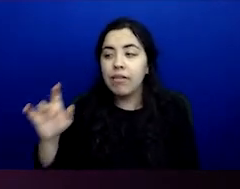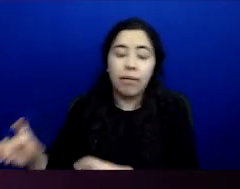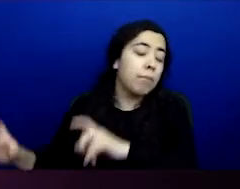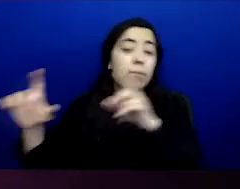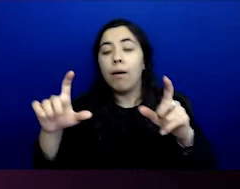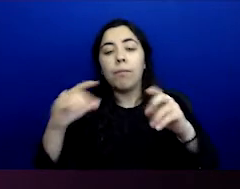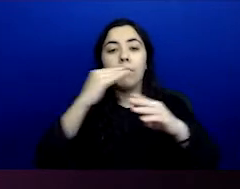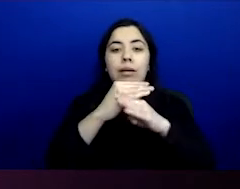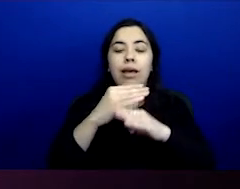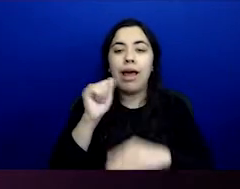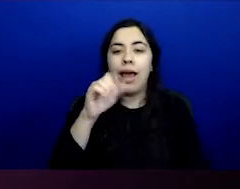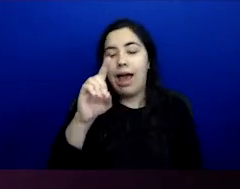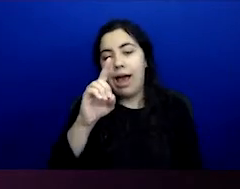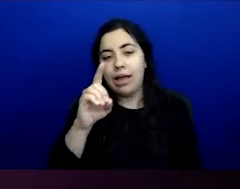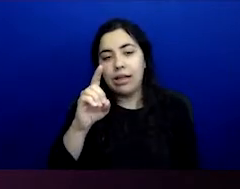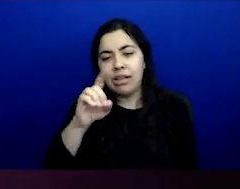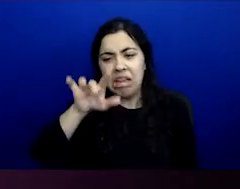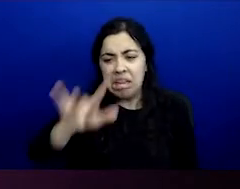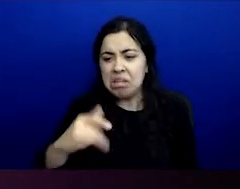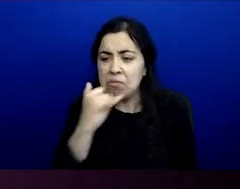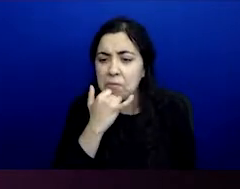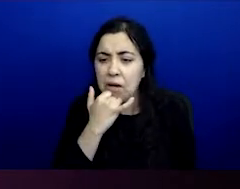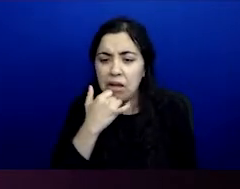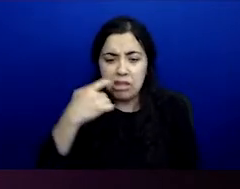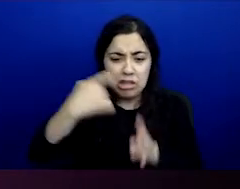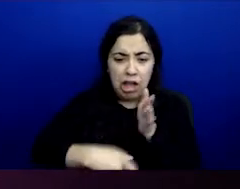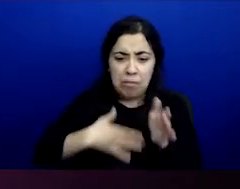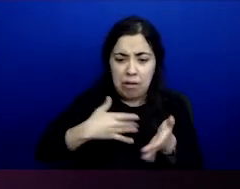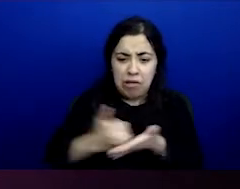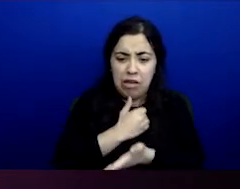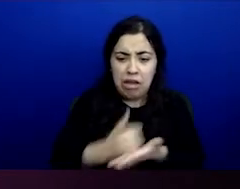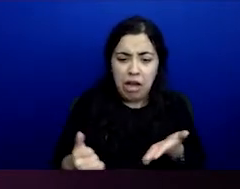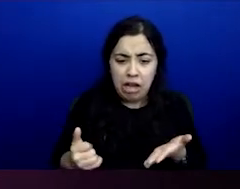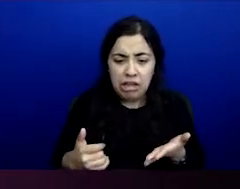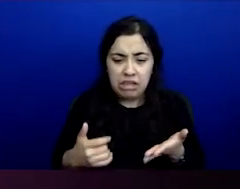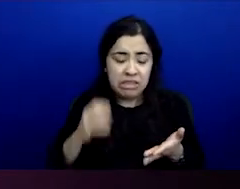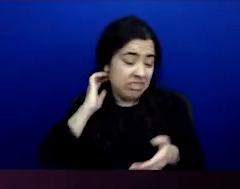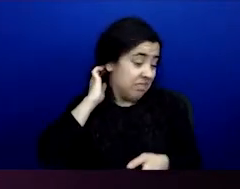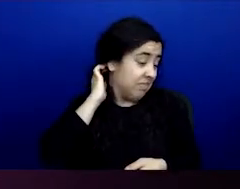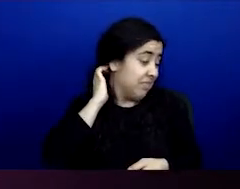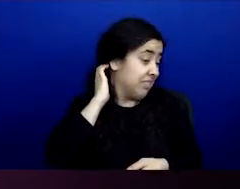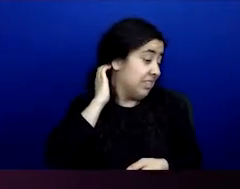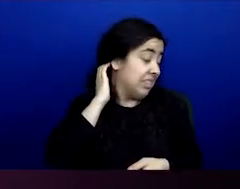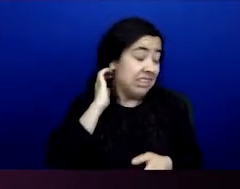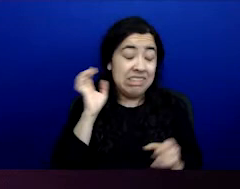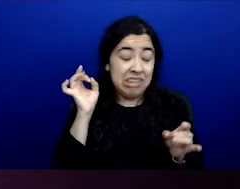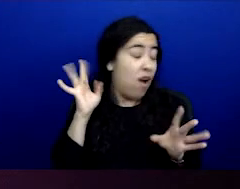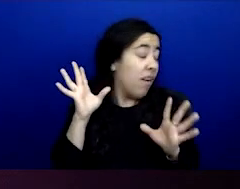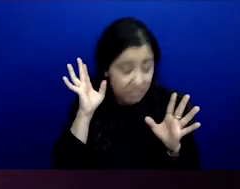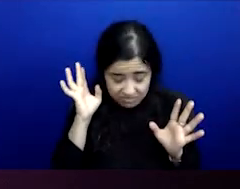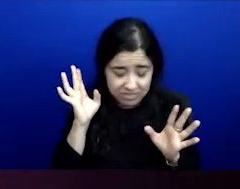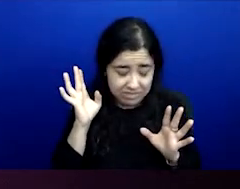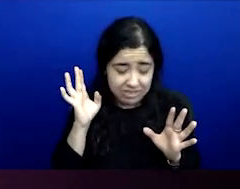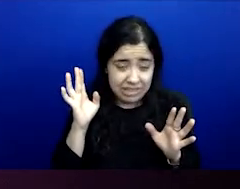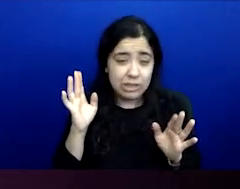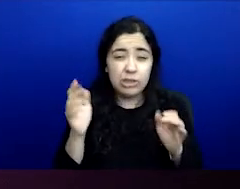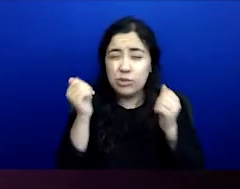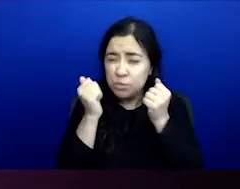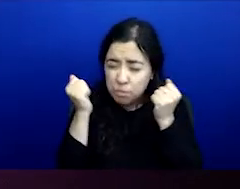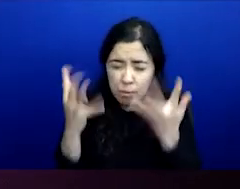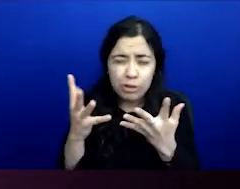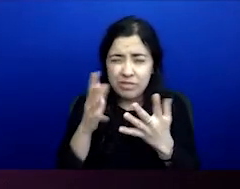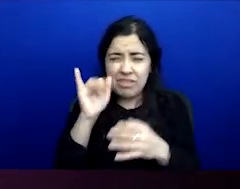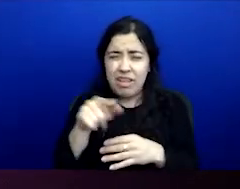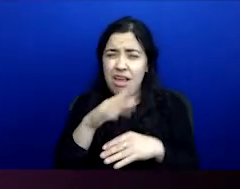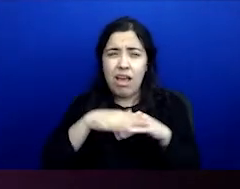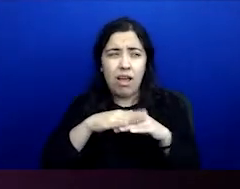you accidentally click the wrong button that, you know, charges your card or something. It's brutal. There's way too much of this on the web today.